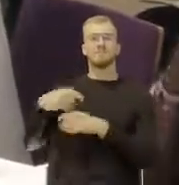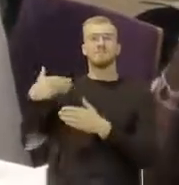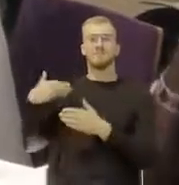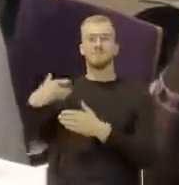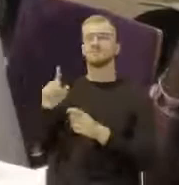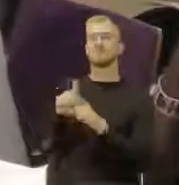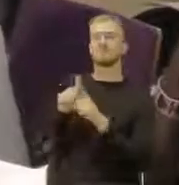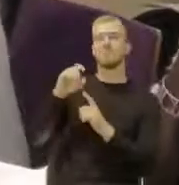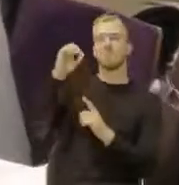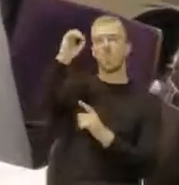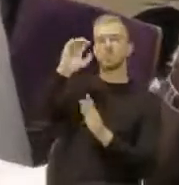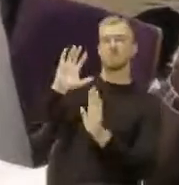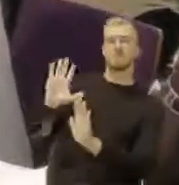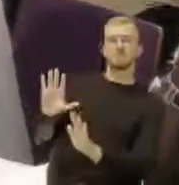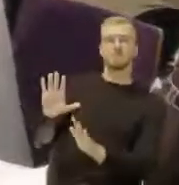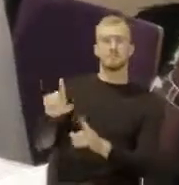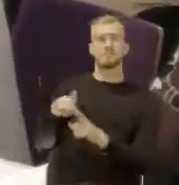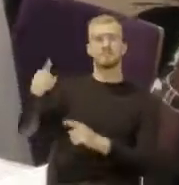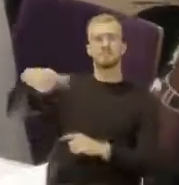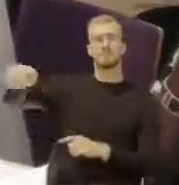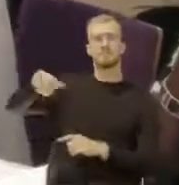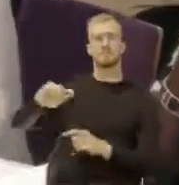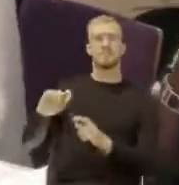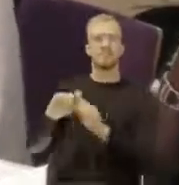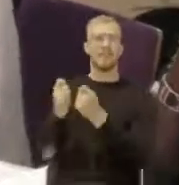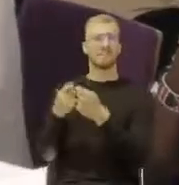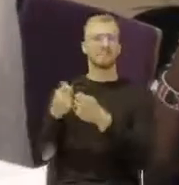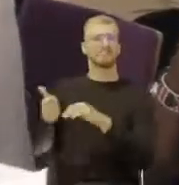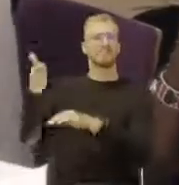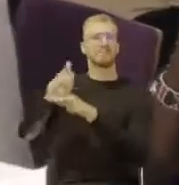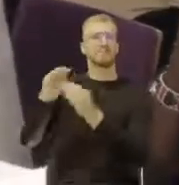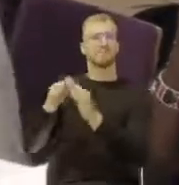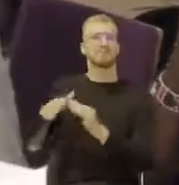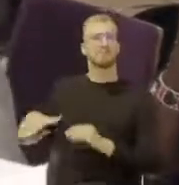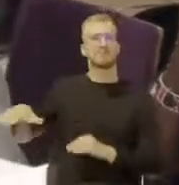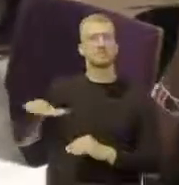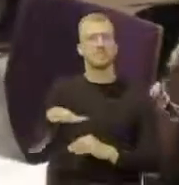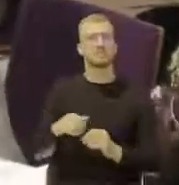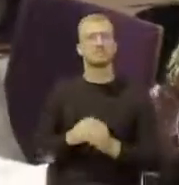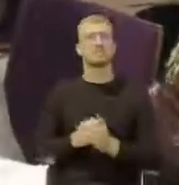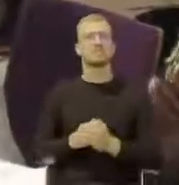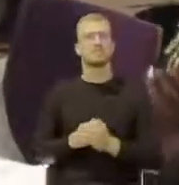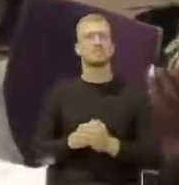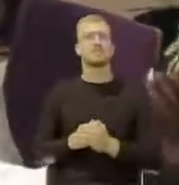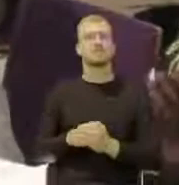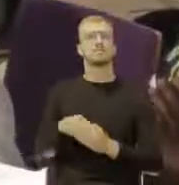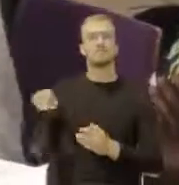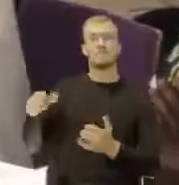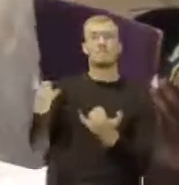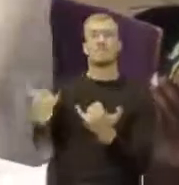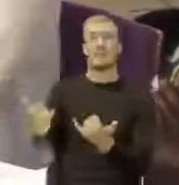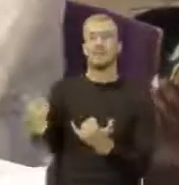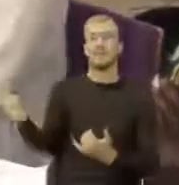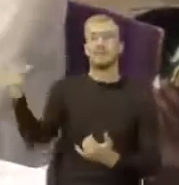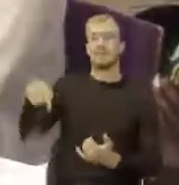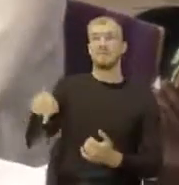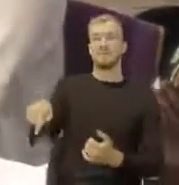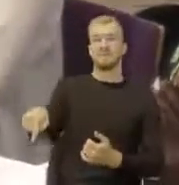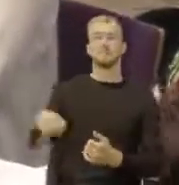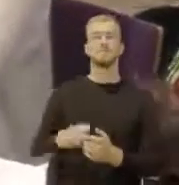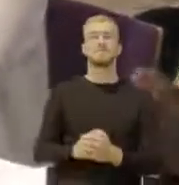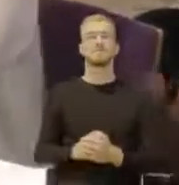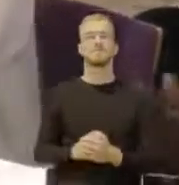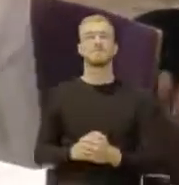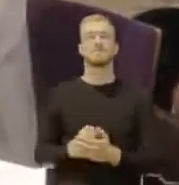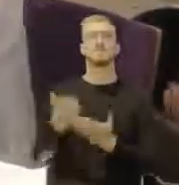incoming president of Metropolis, is here with us today. Claudia, bienvenida. Thank you. Thank you. Thank you